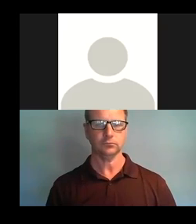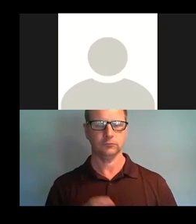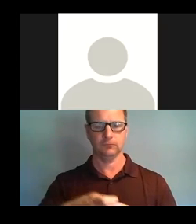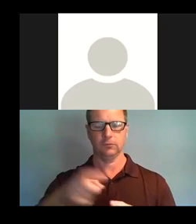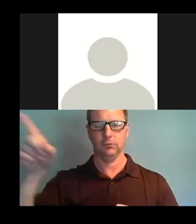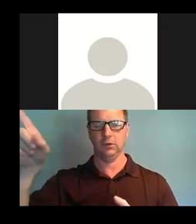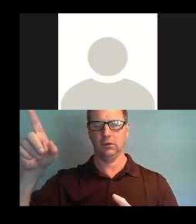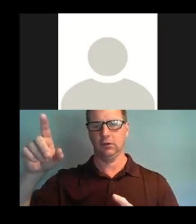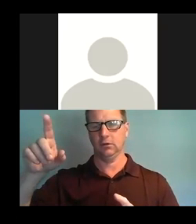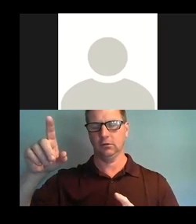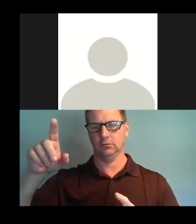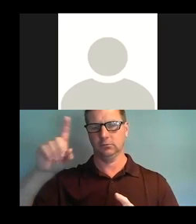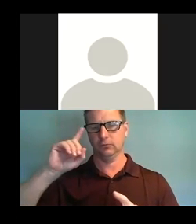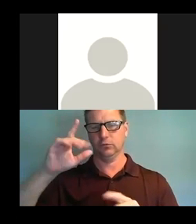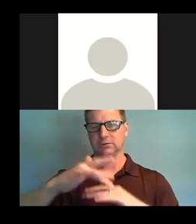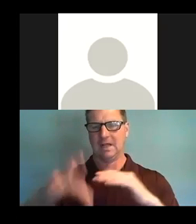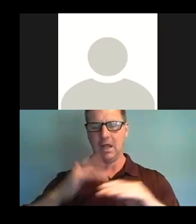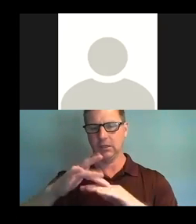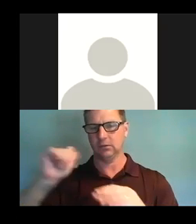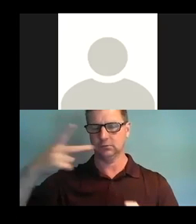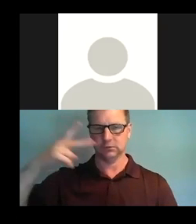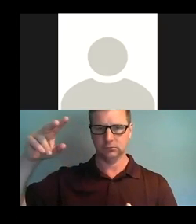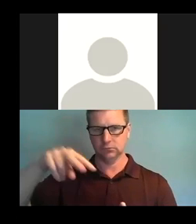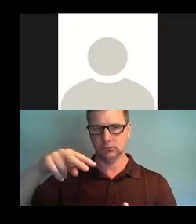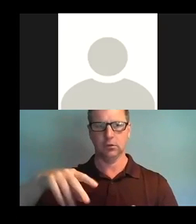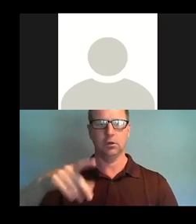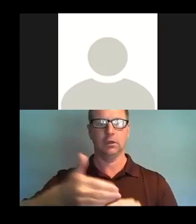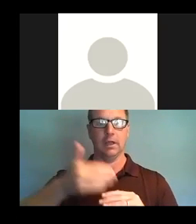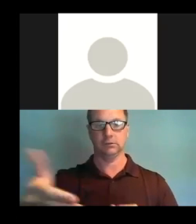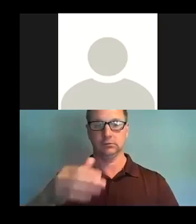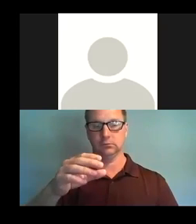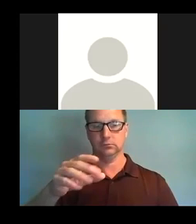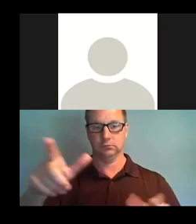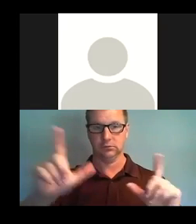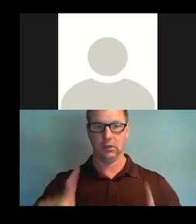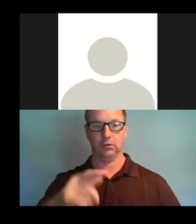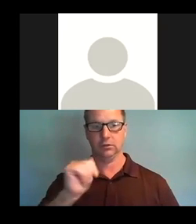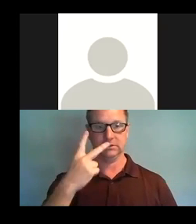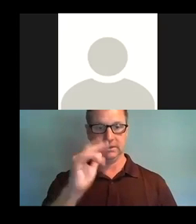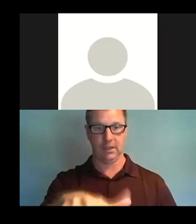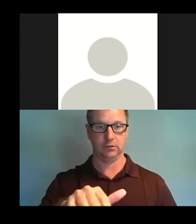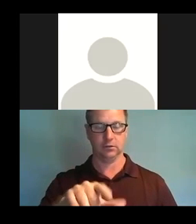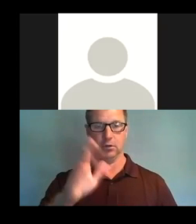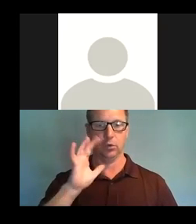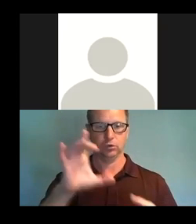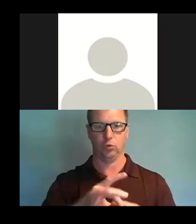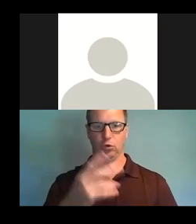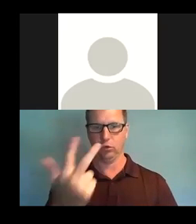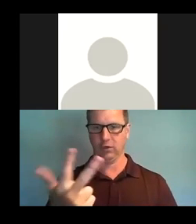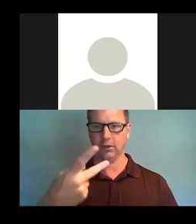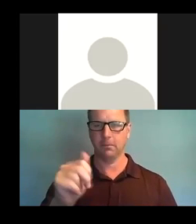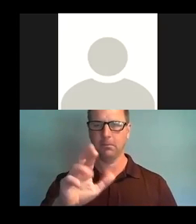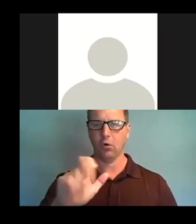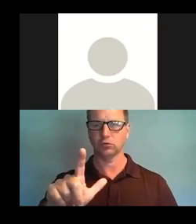satellite look. If you can go to the next slide. You'll see that on that site, we're going to join three parcels